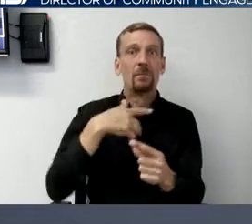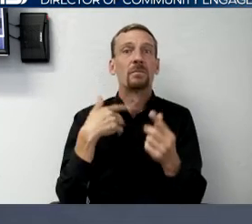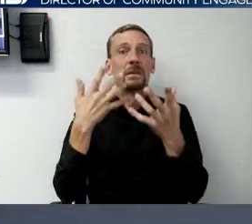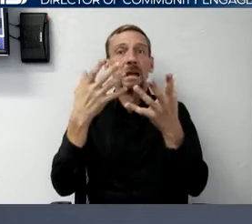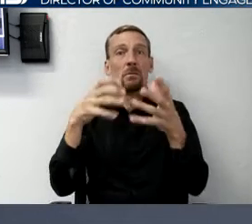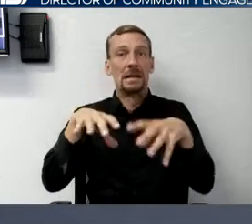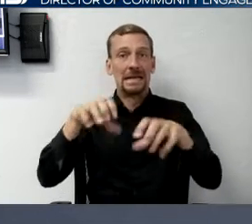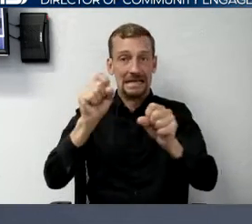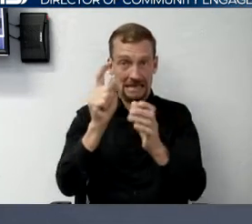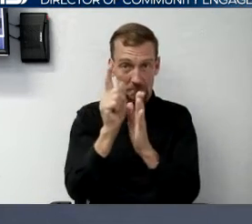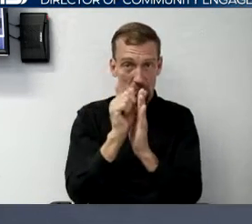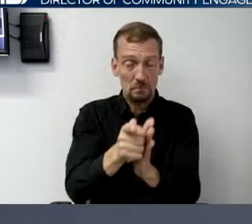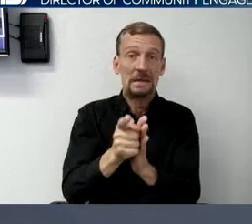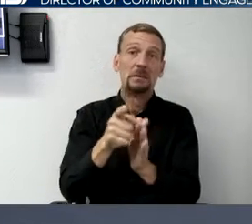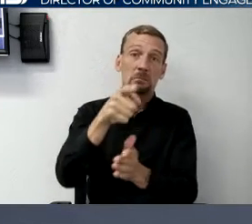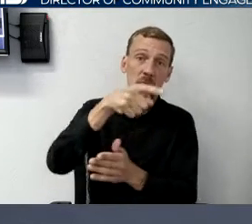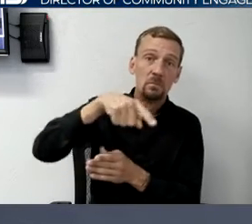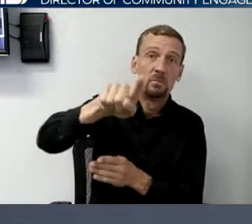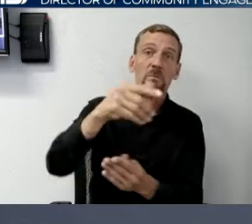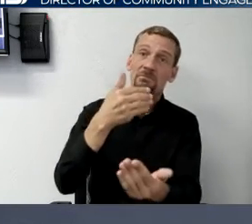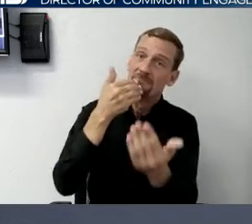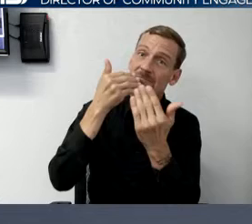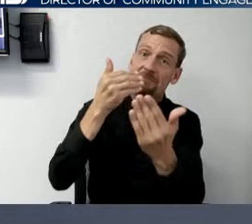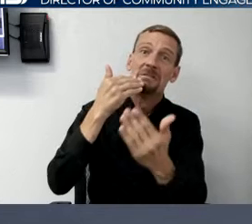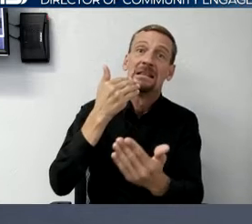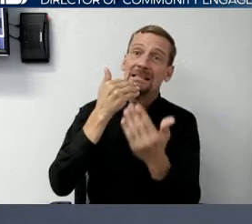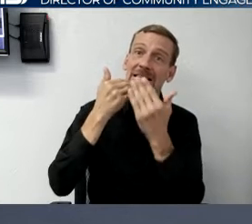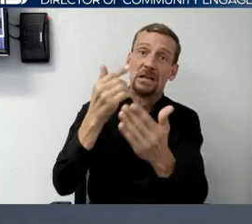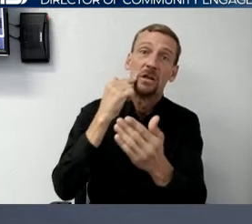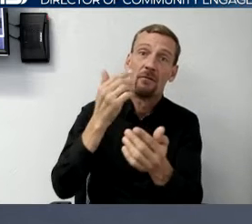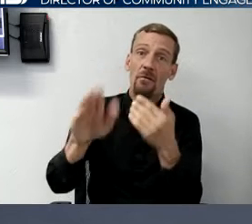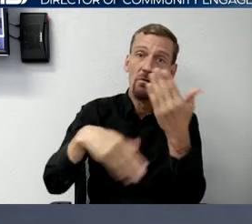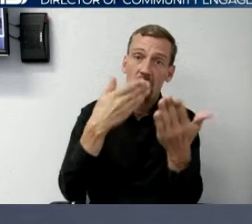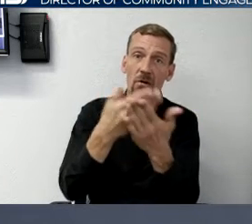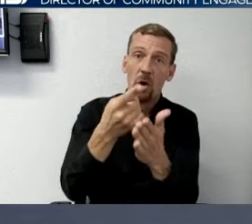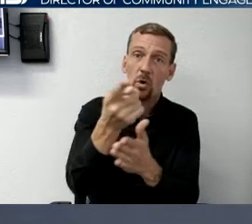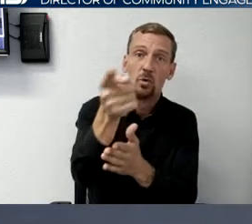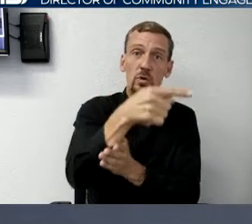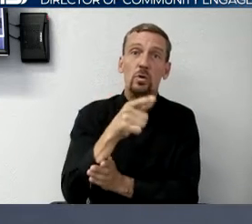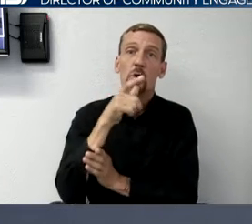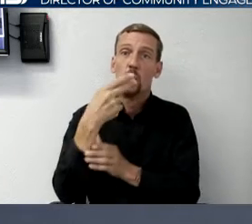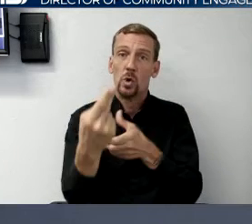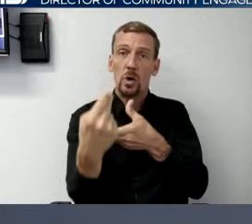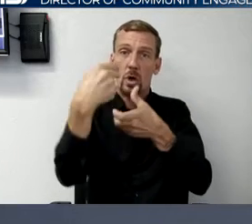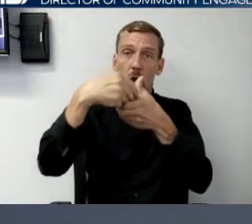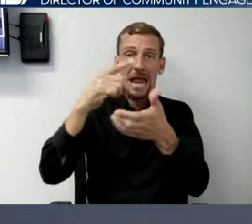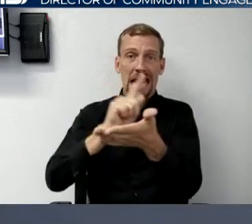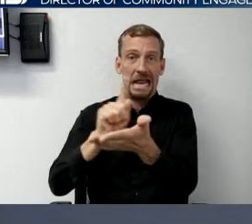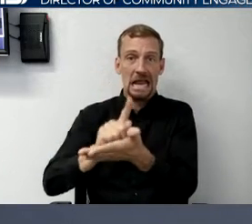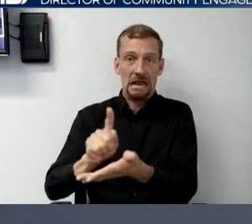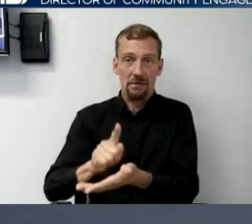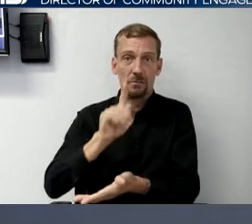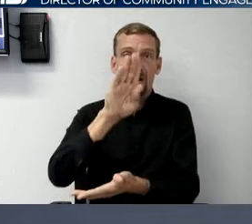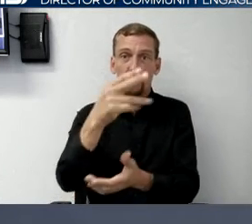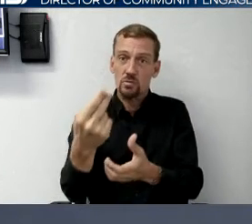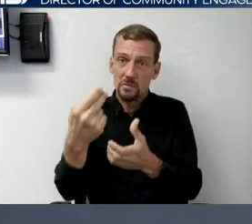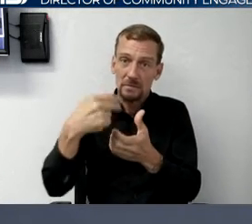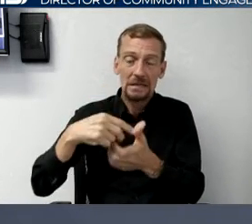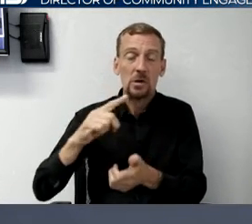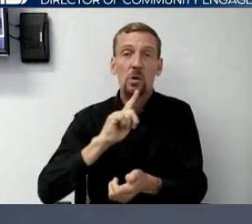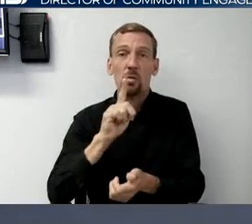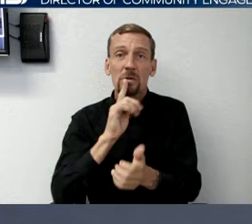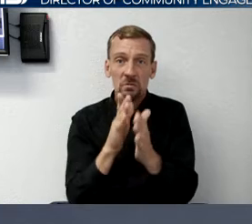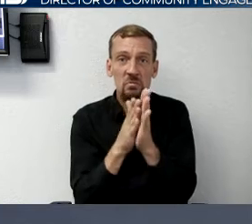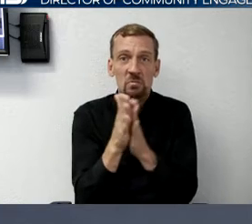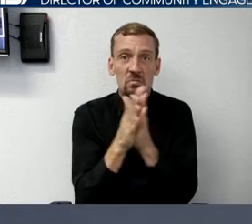you for joining us, and those of you who continue to log on every week. We are so thankful for your engagement. I want to thank Gary